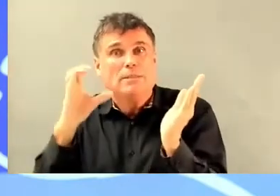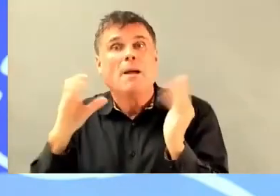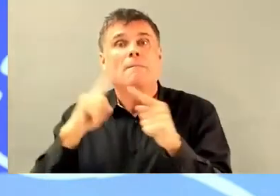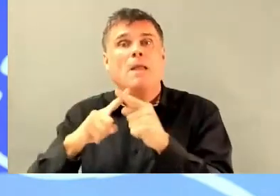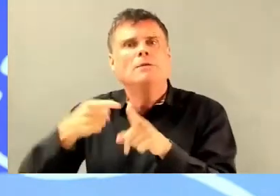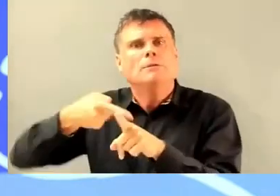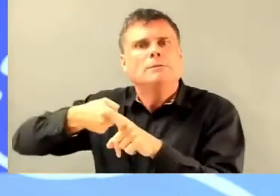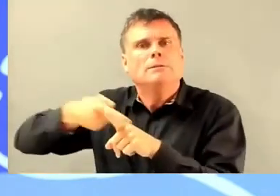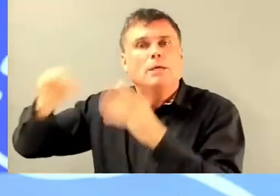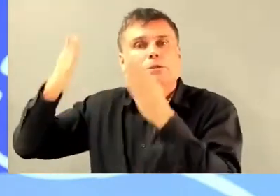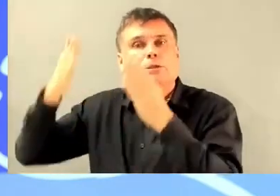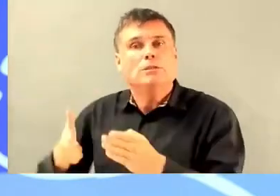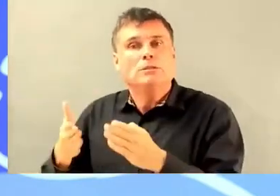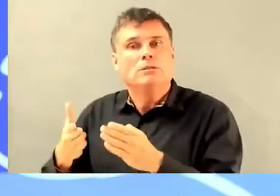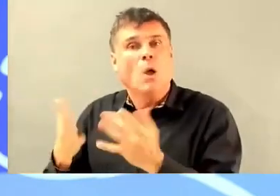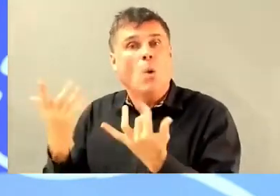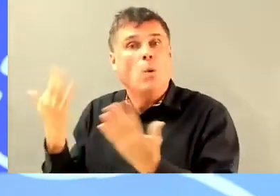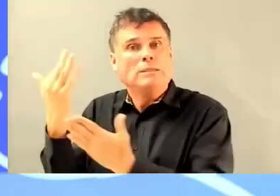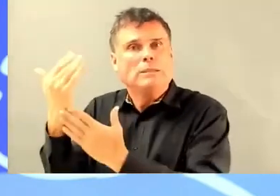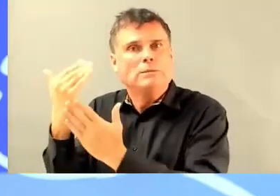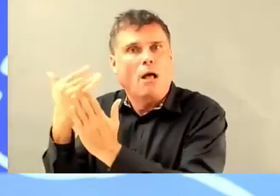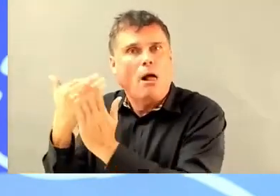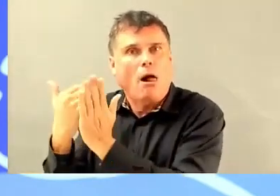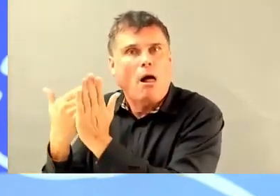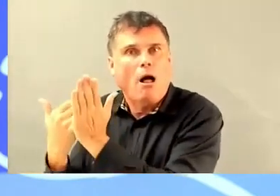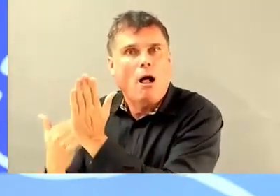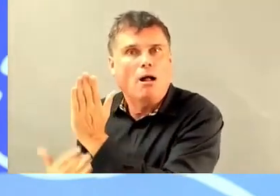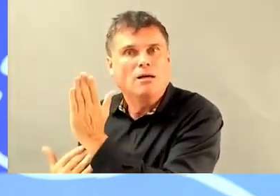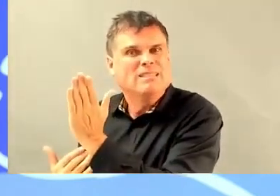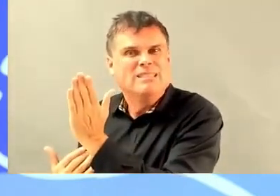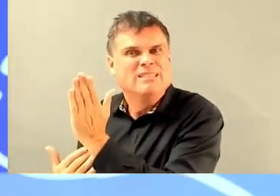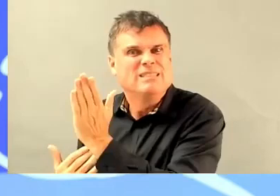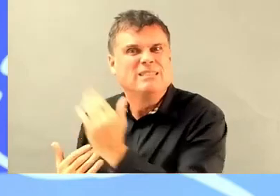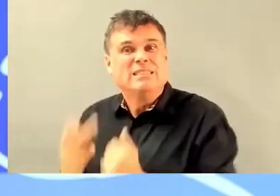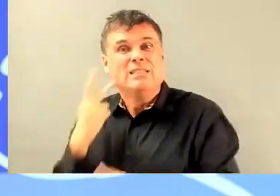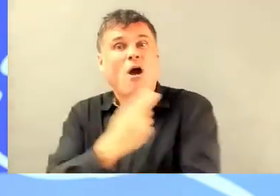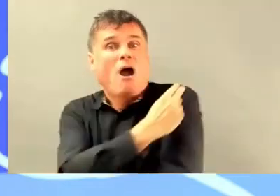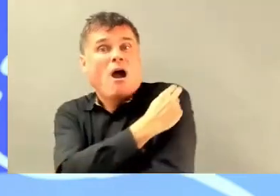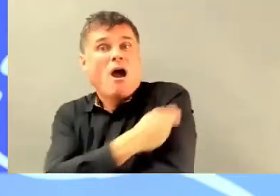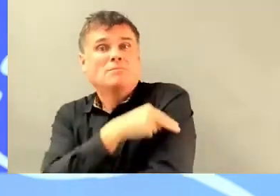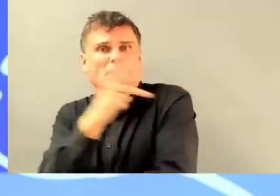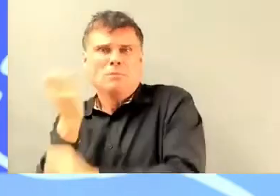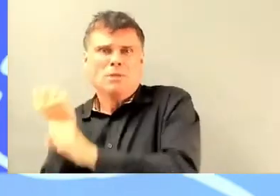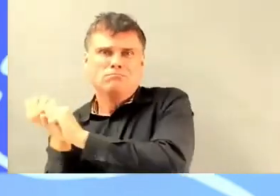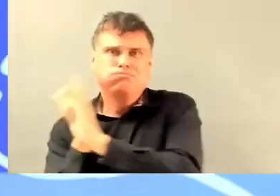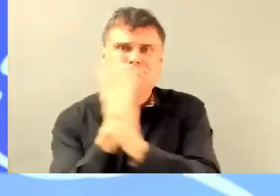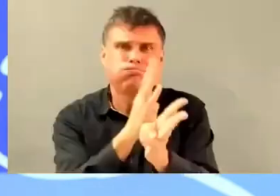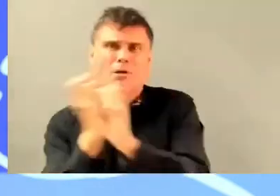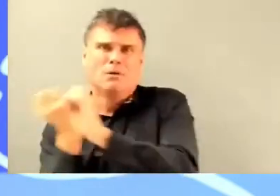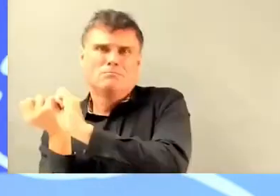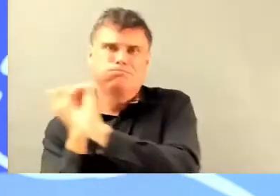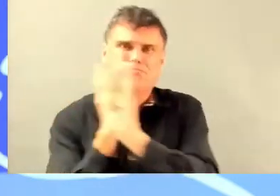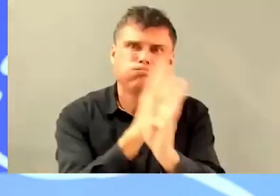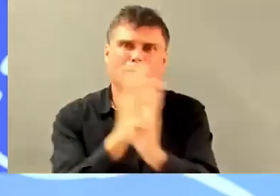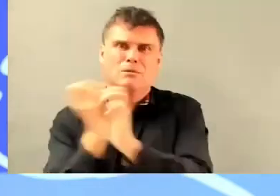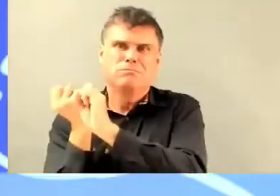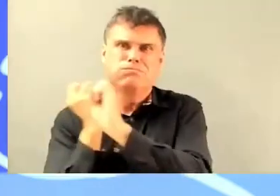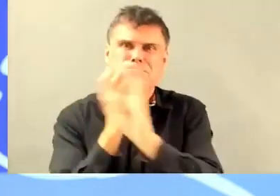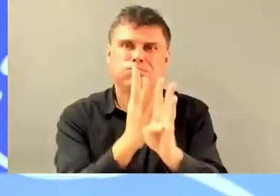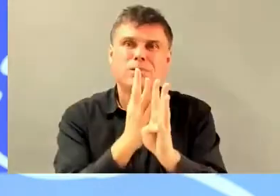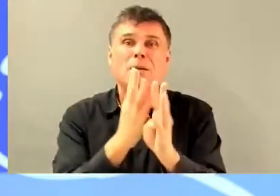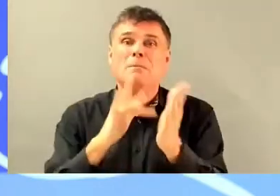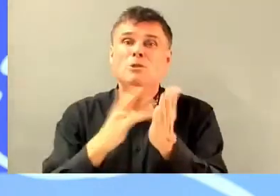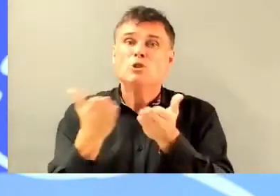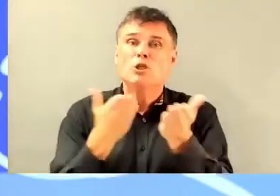lists, and we see the increased wait time and demand in acute care facilities. This is critically important for us to be able to